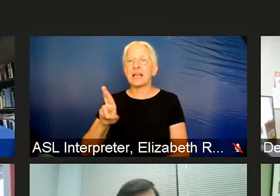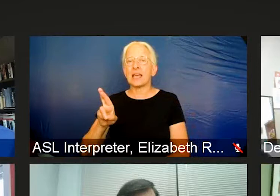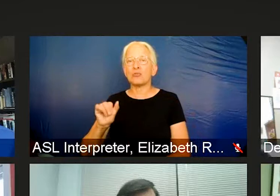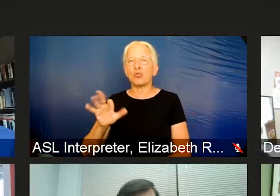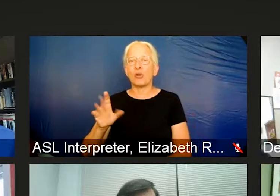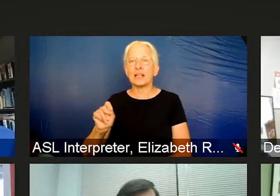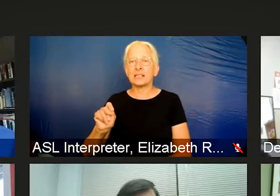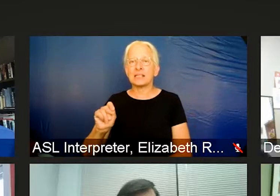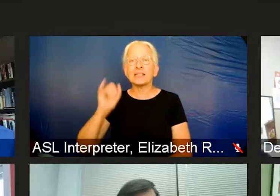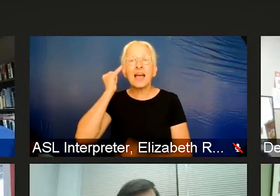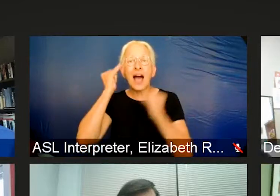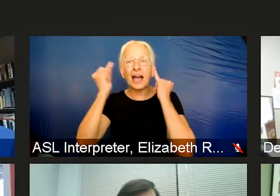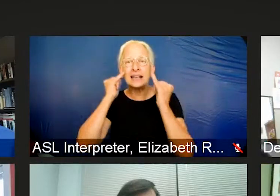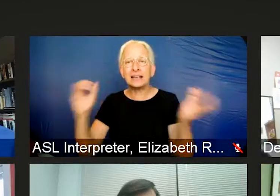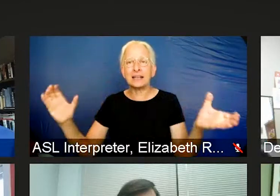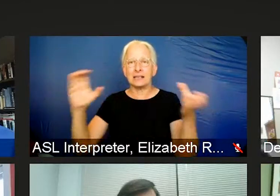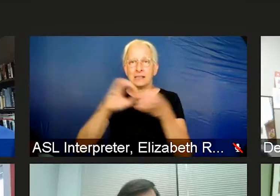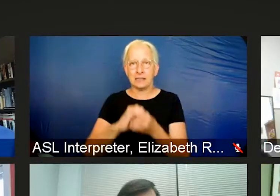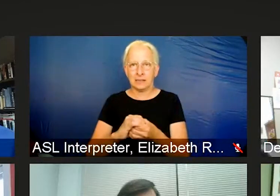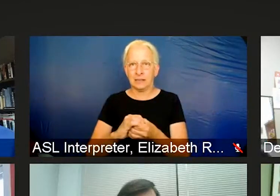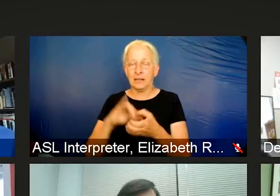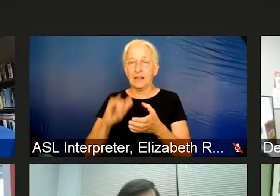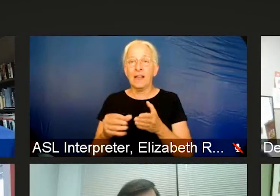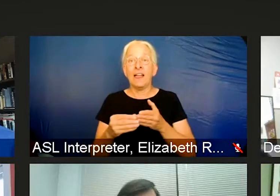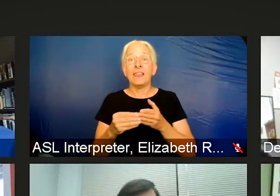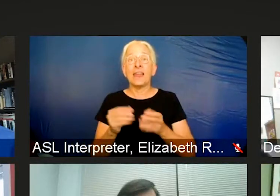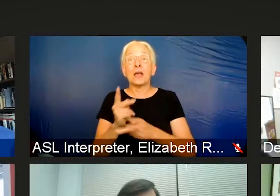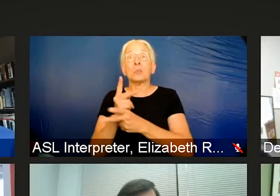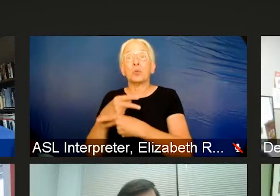that produce and normalize